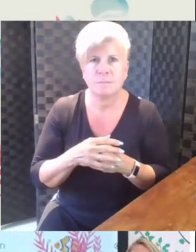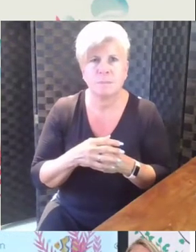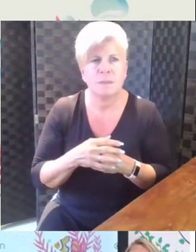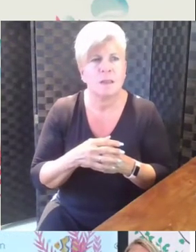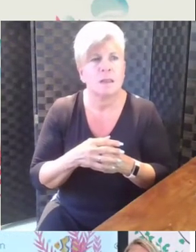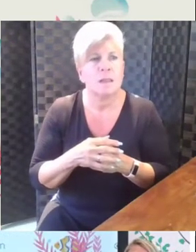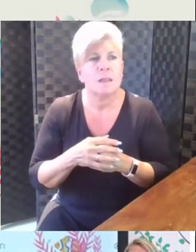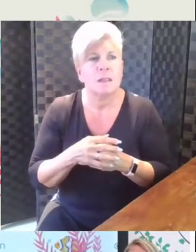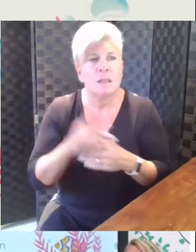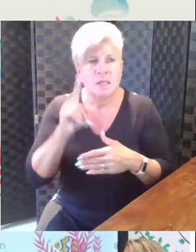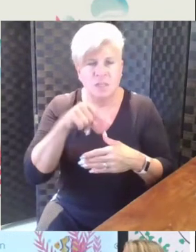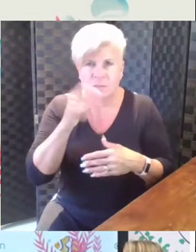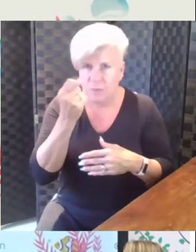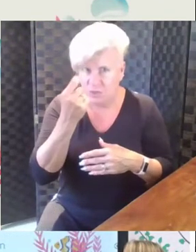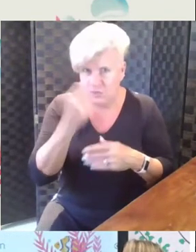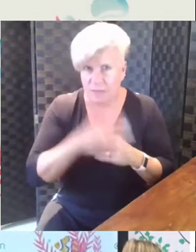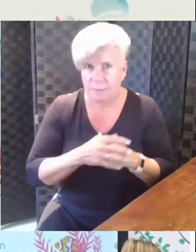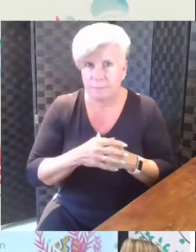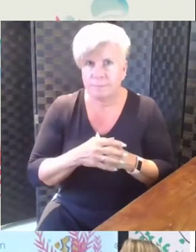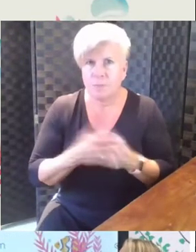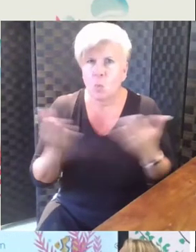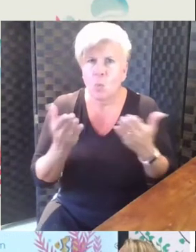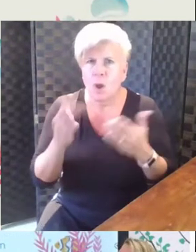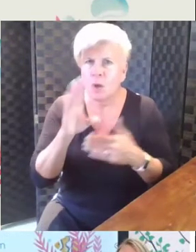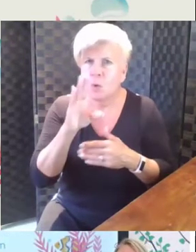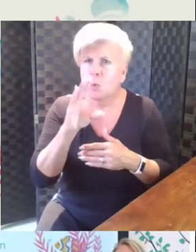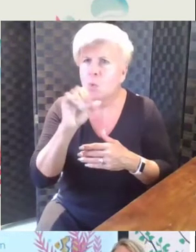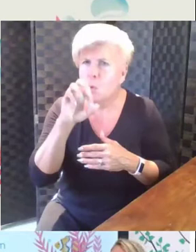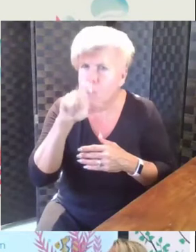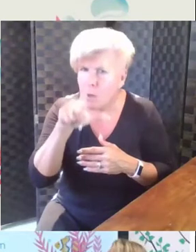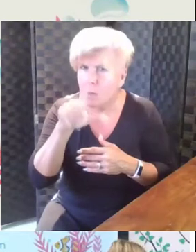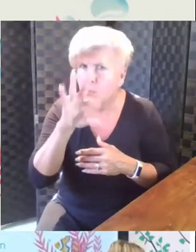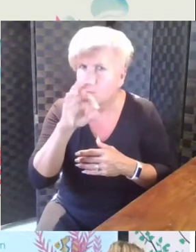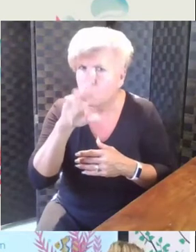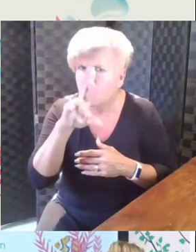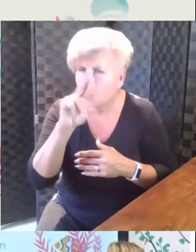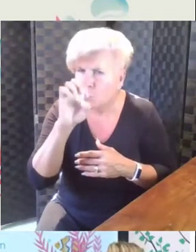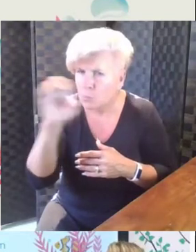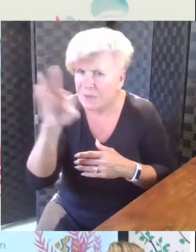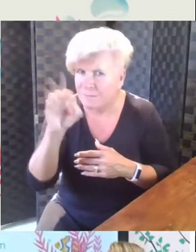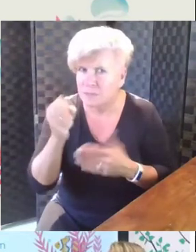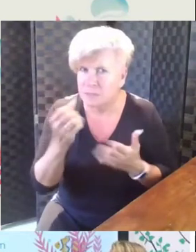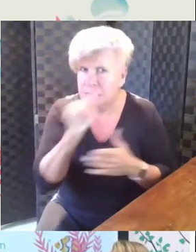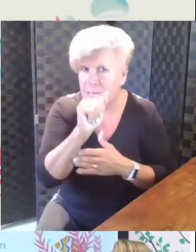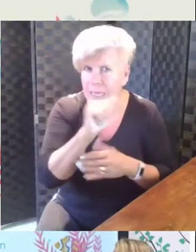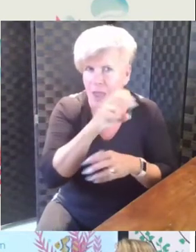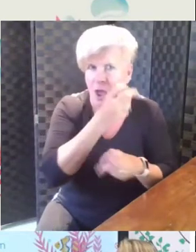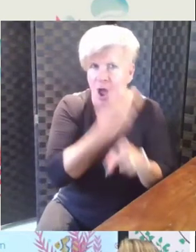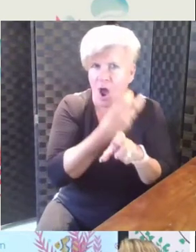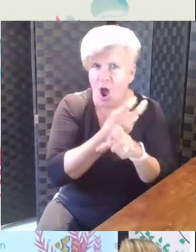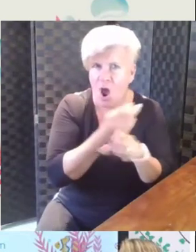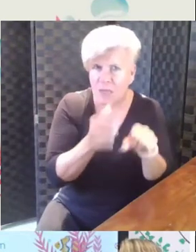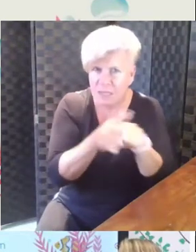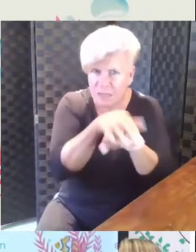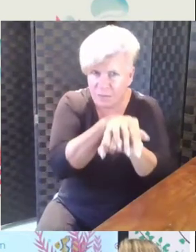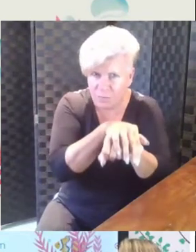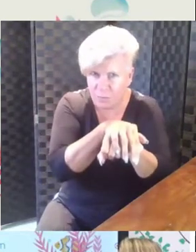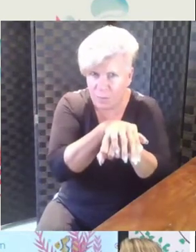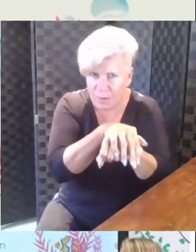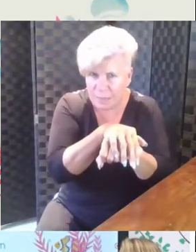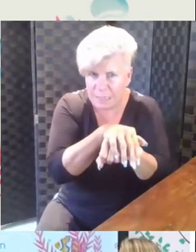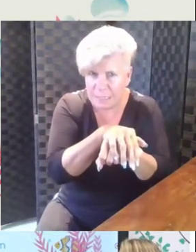So let's check for some understanding. What are coral reefs? A hard outer covering of